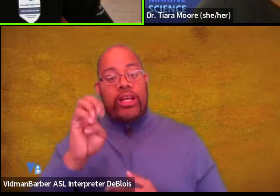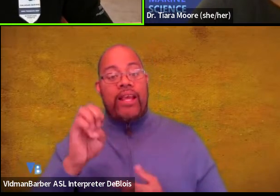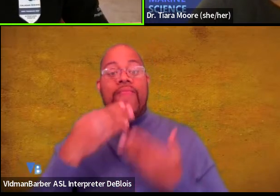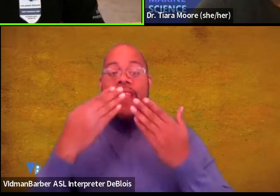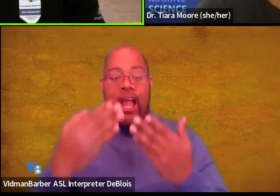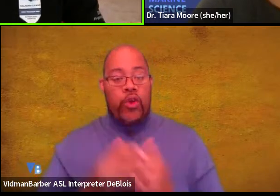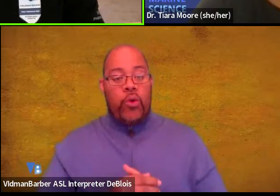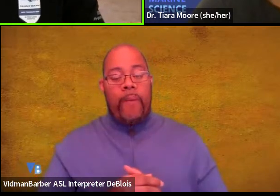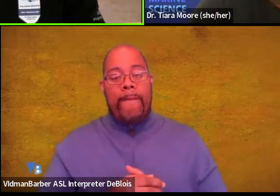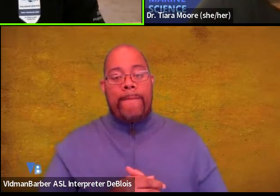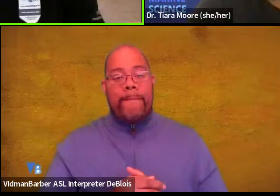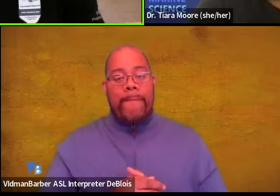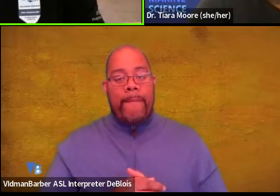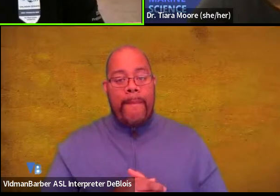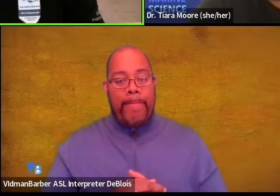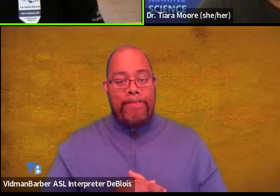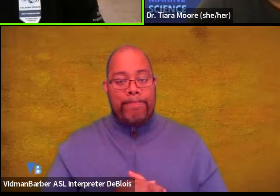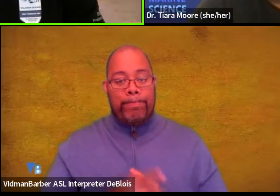you, because